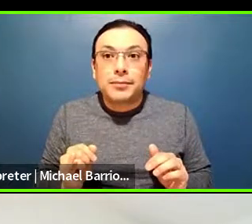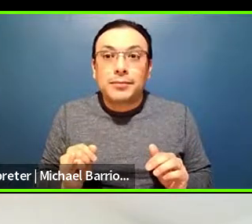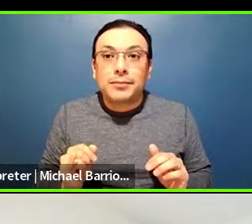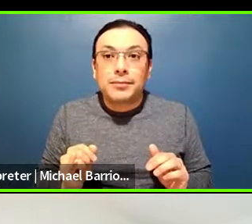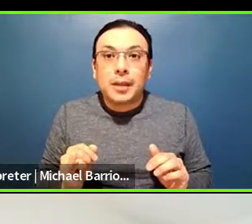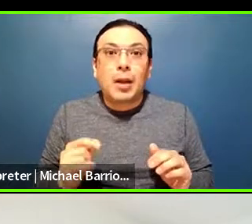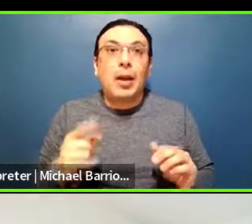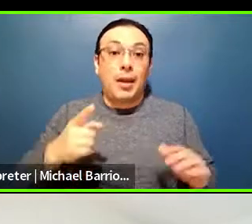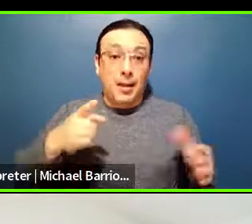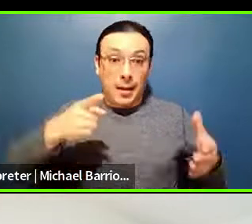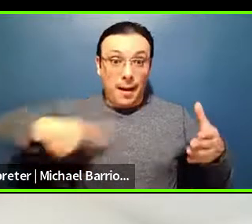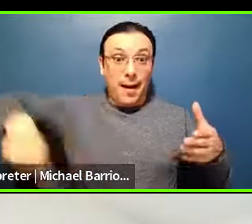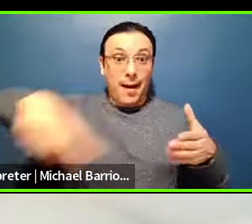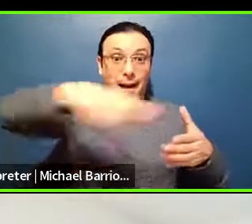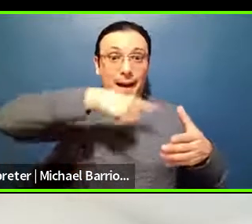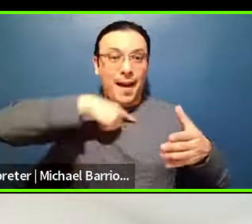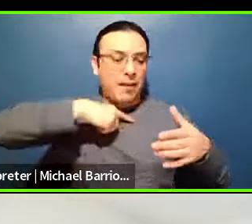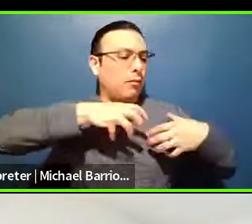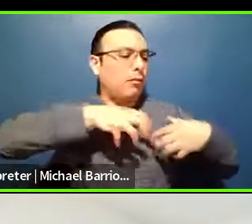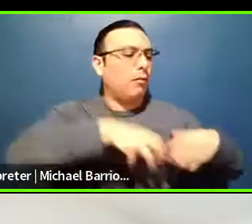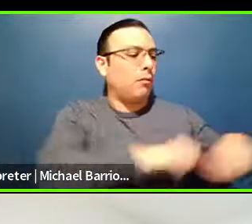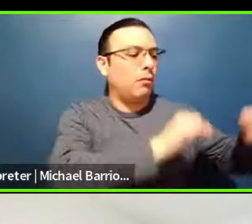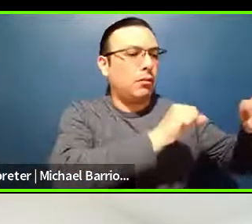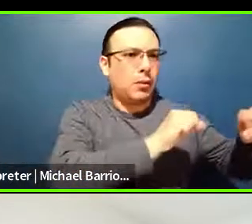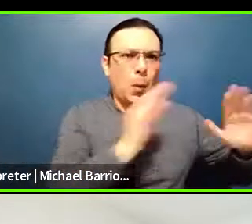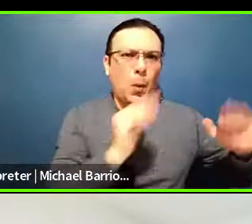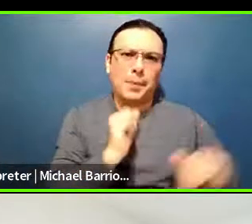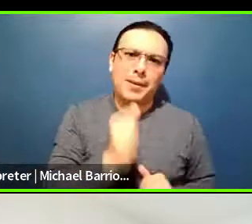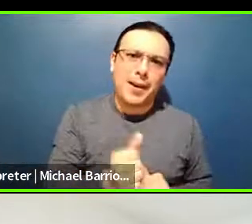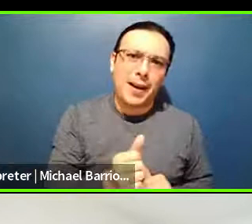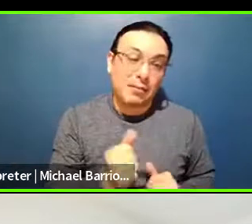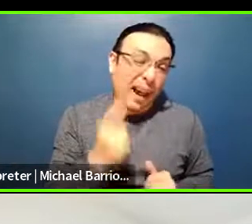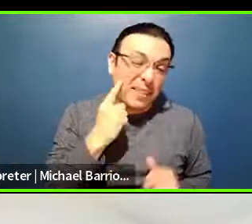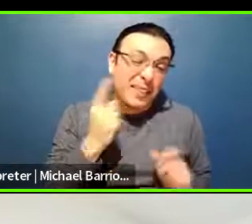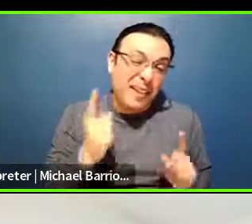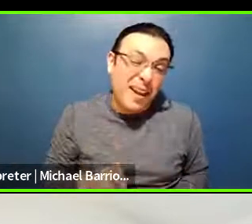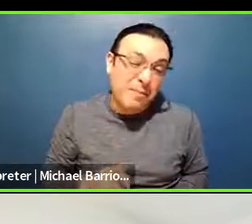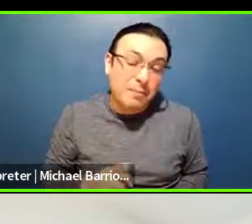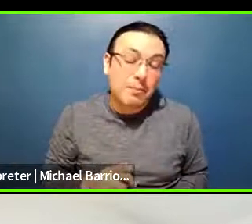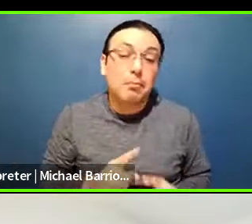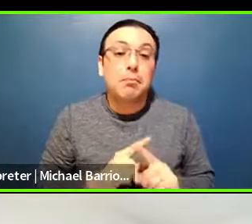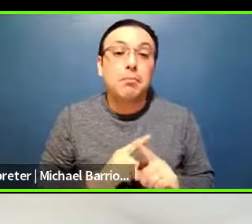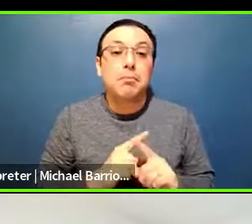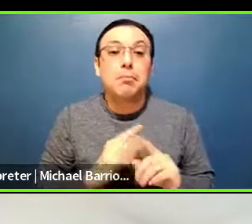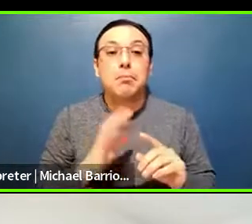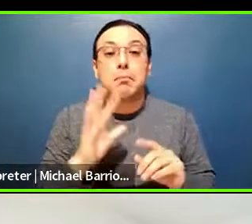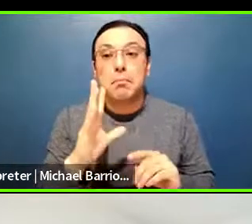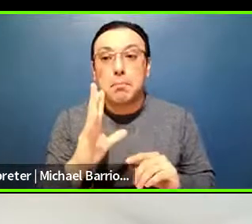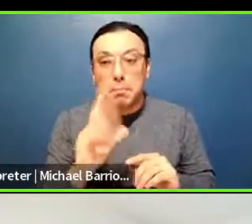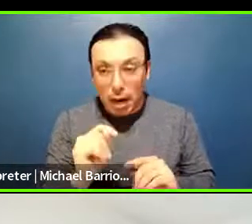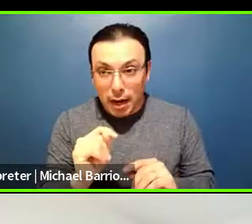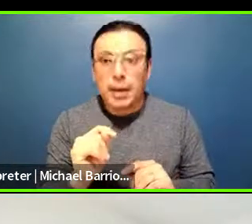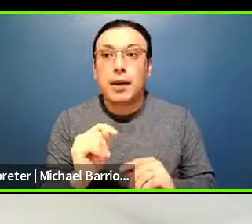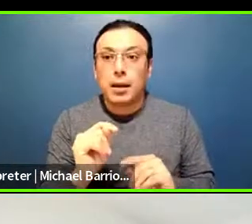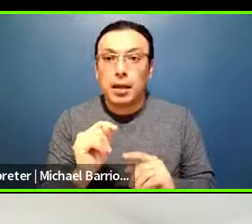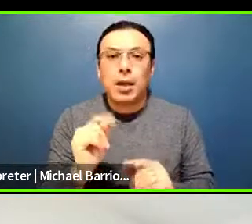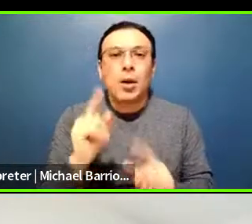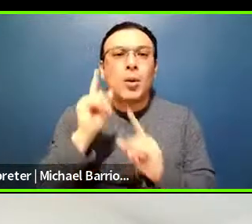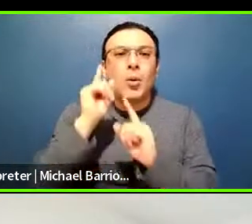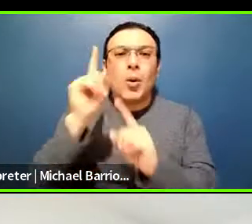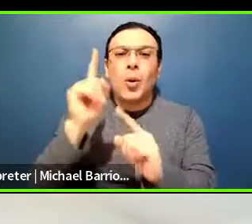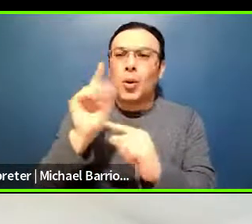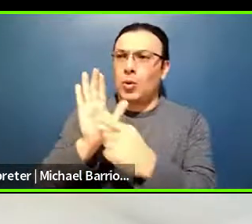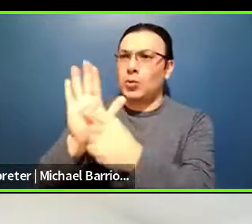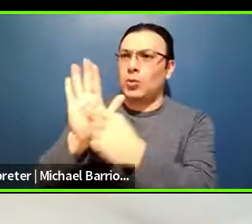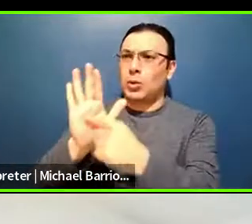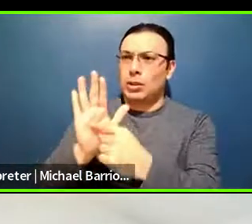happens, but, trying to compare it to other things to show that, we have the experience and we're kind of should be